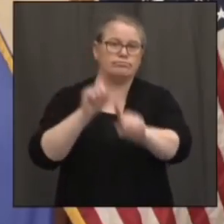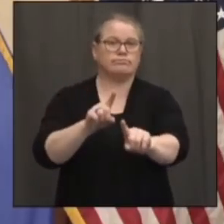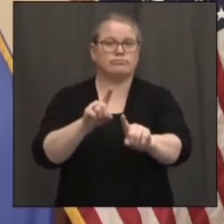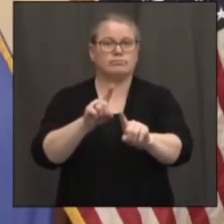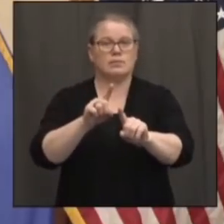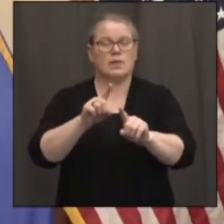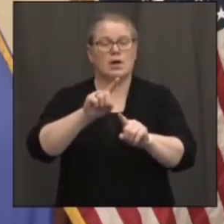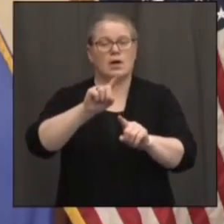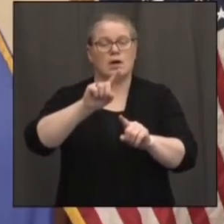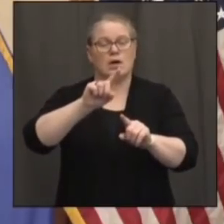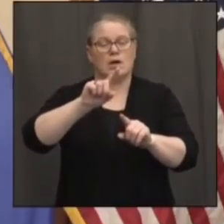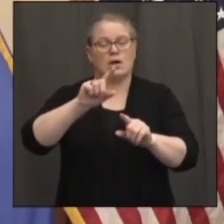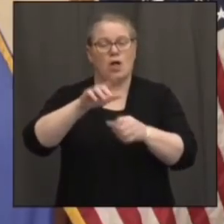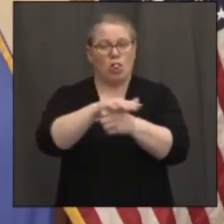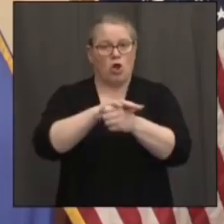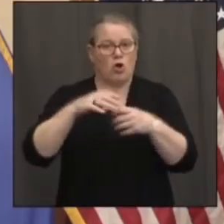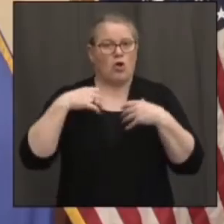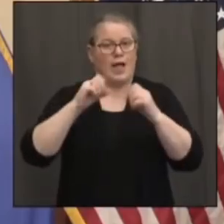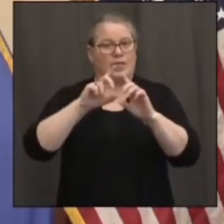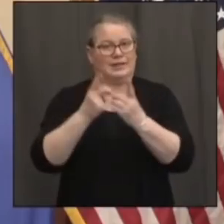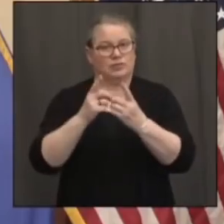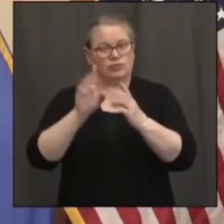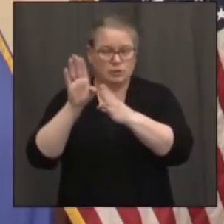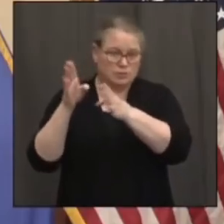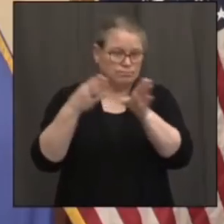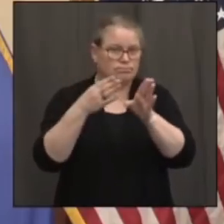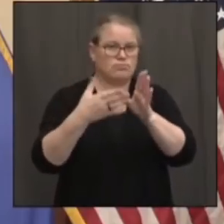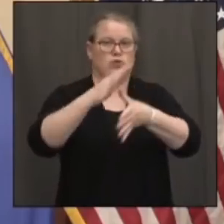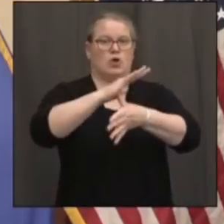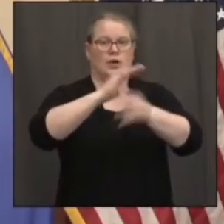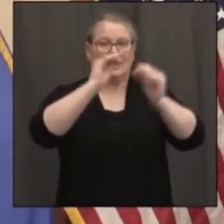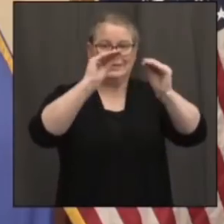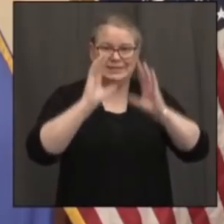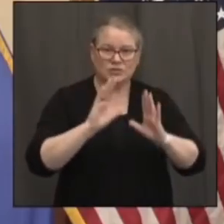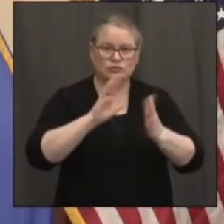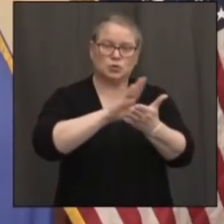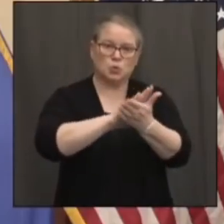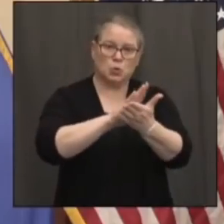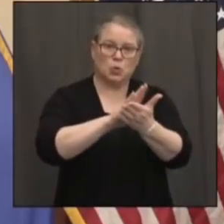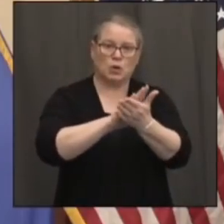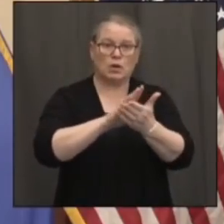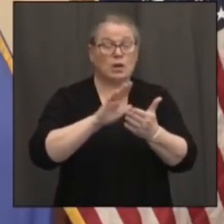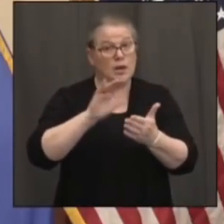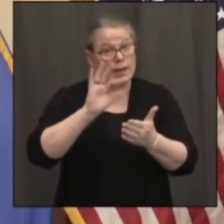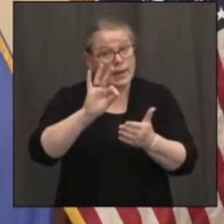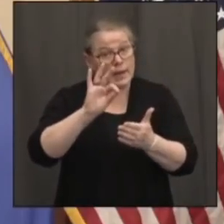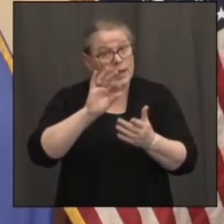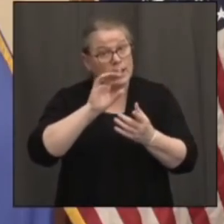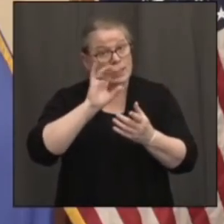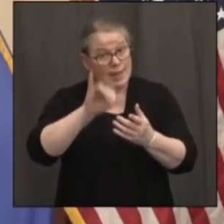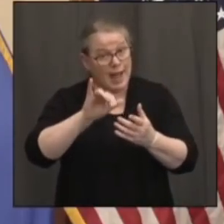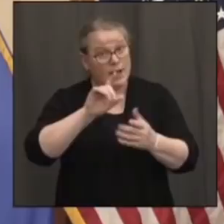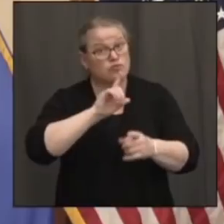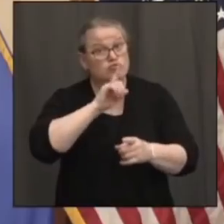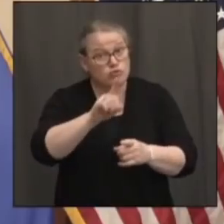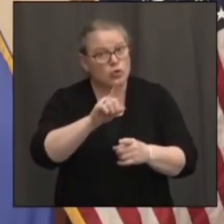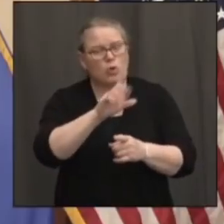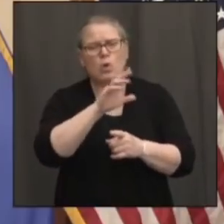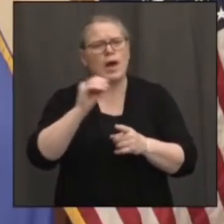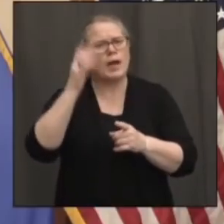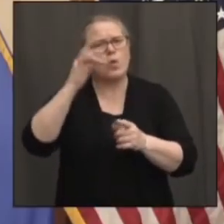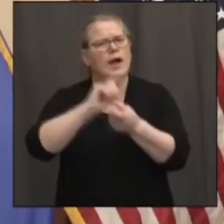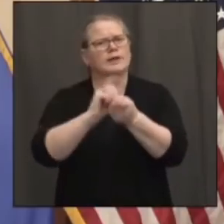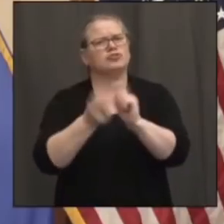at their clinics. So is this the case? And if so, why this change in the mission for local health districts?